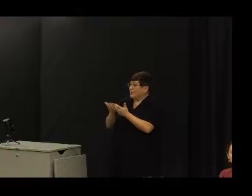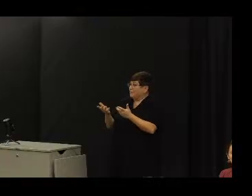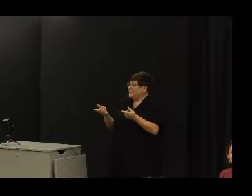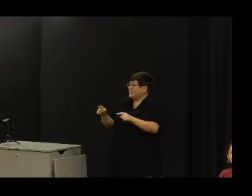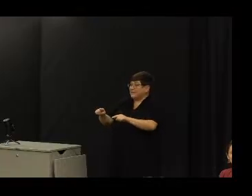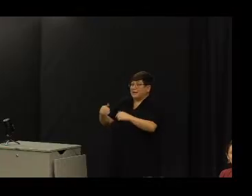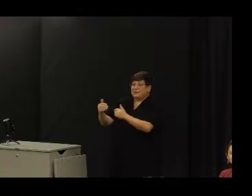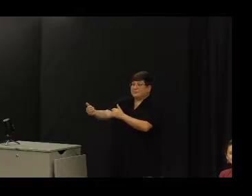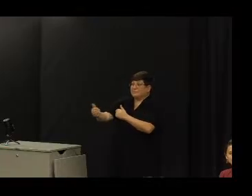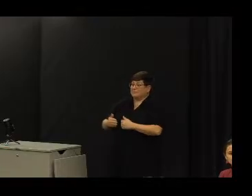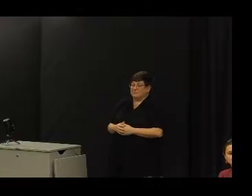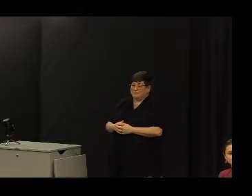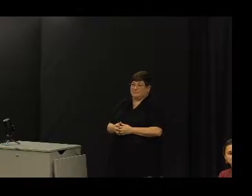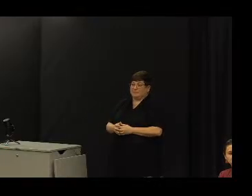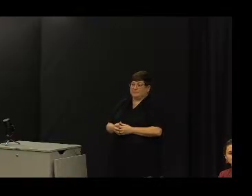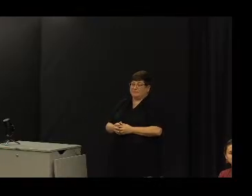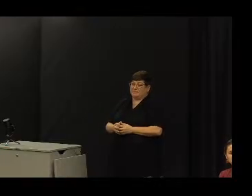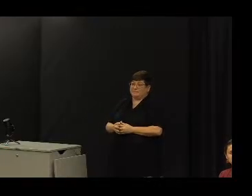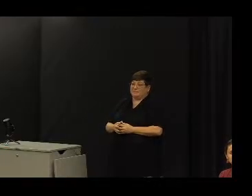on.